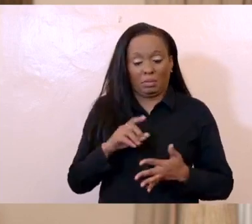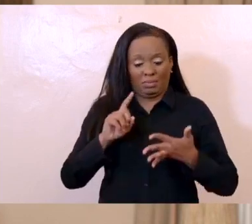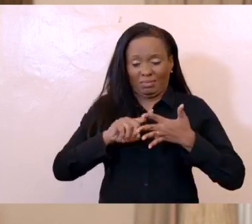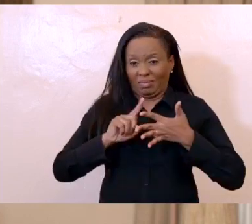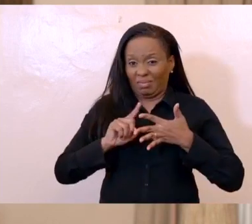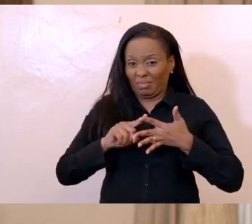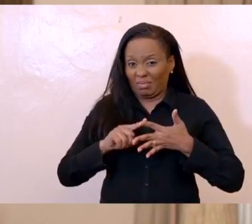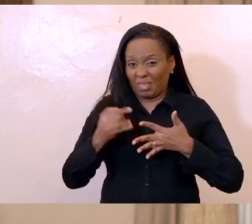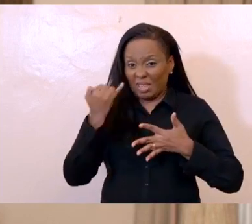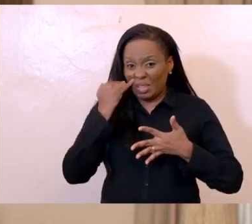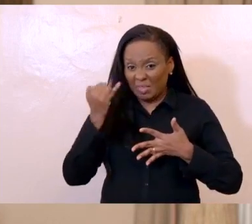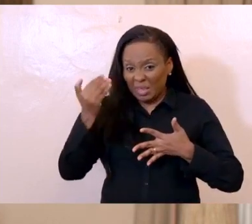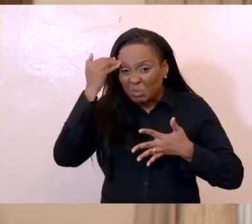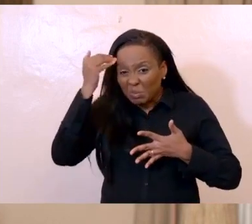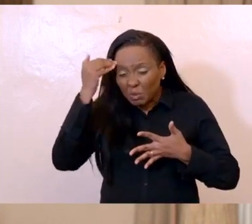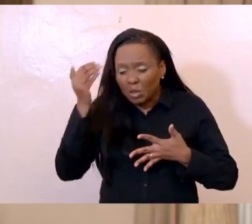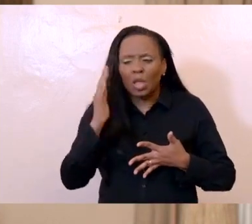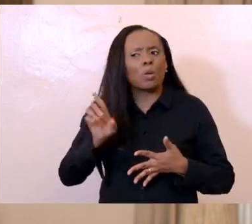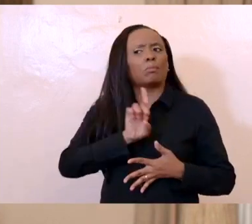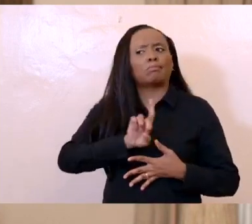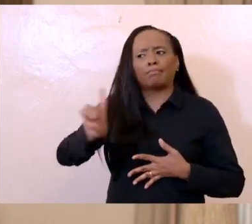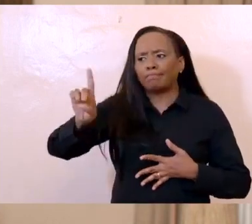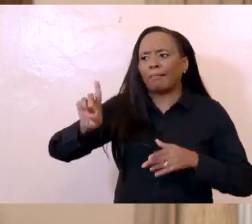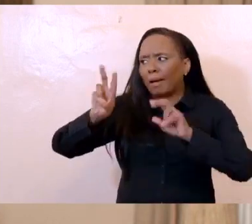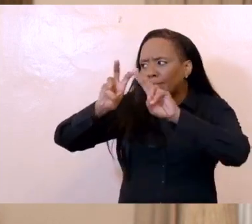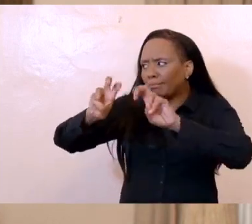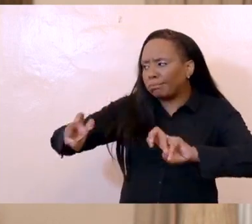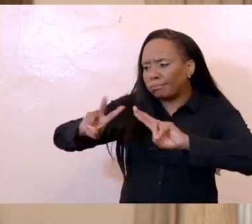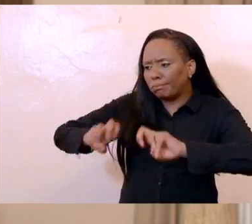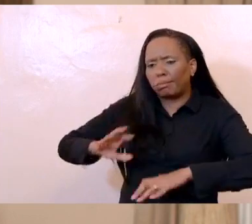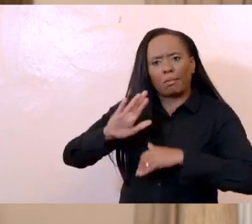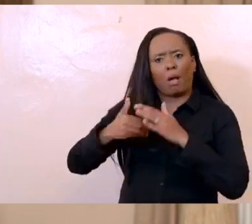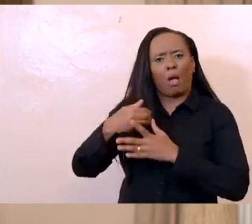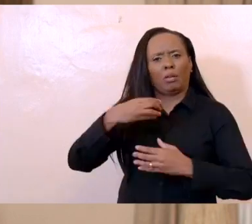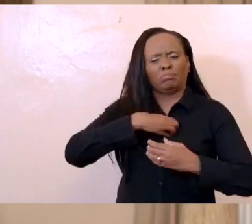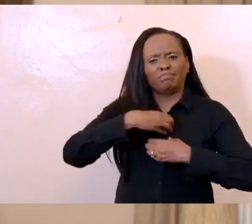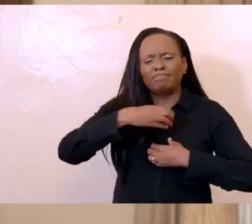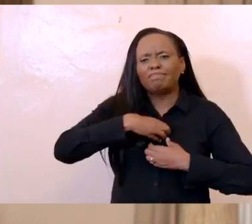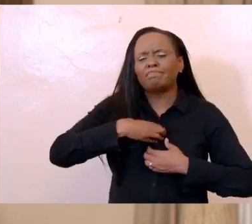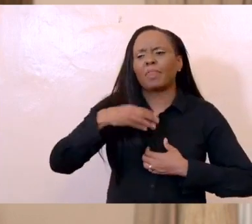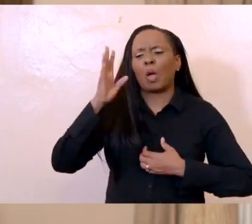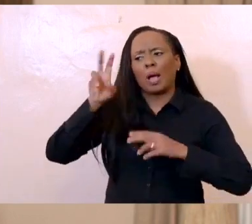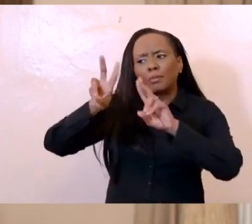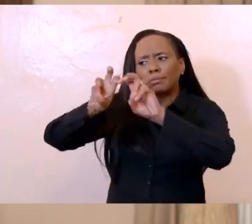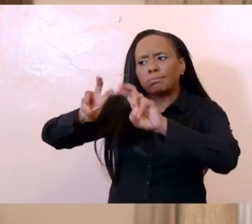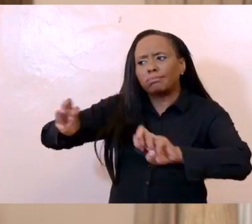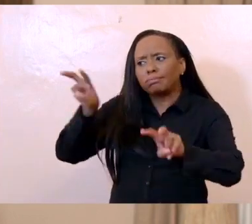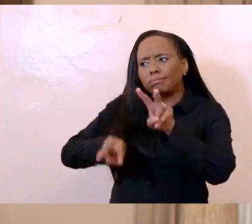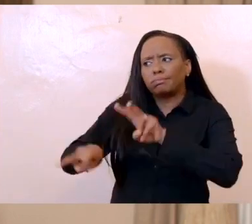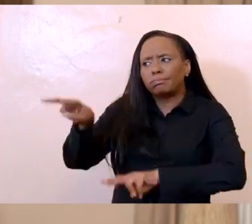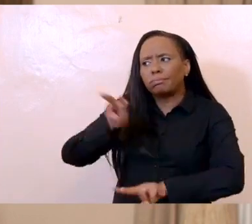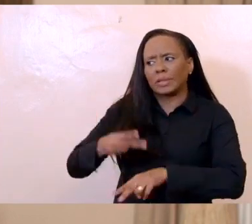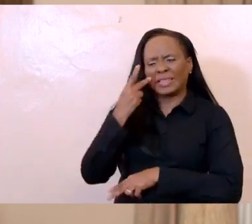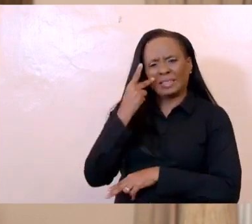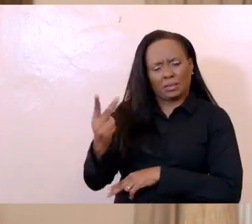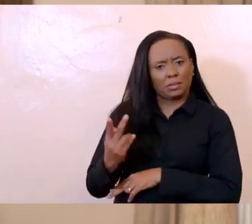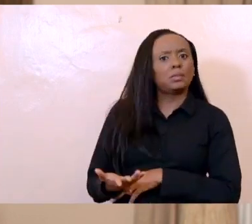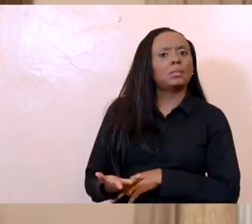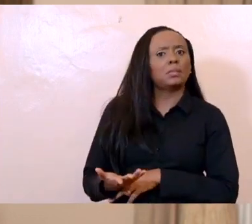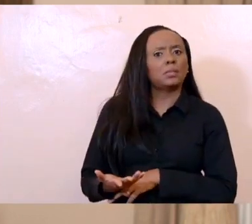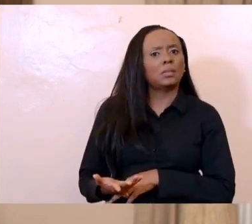is mobilized and investigates all complaints, all legitimate complaints, to determine what actions are